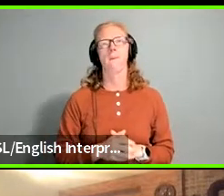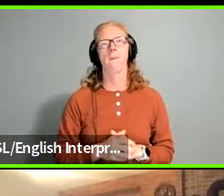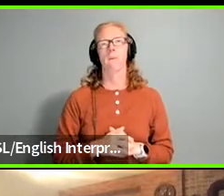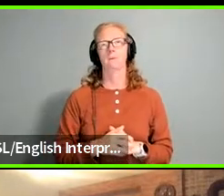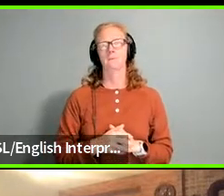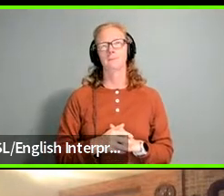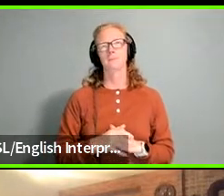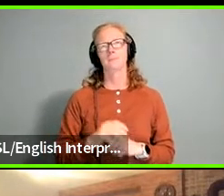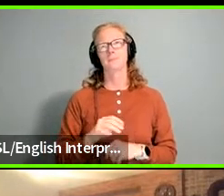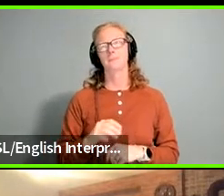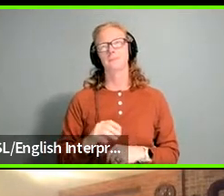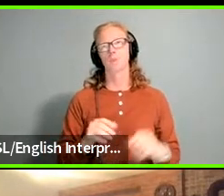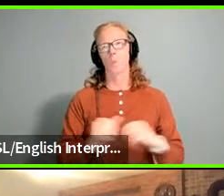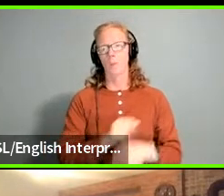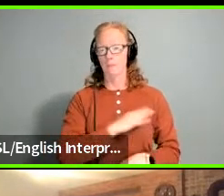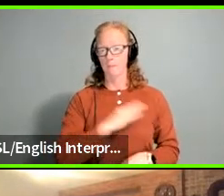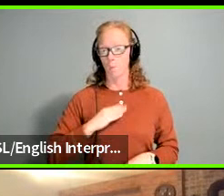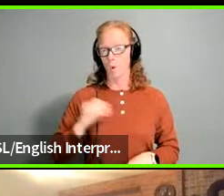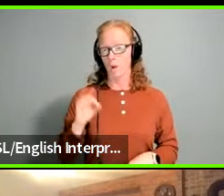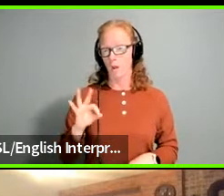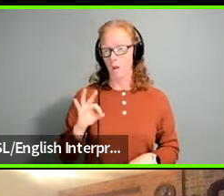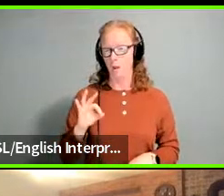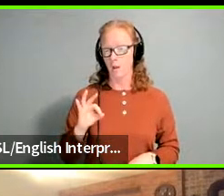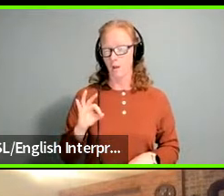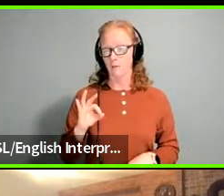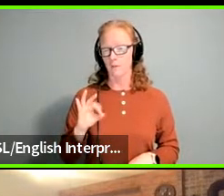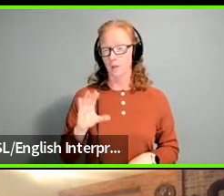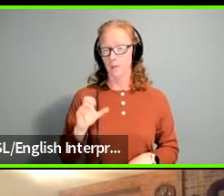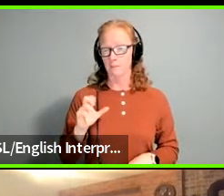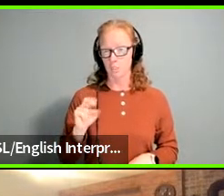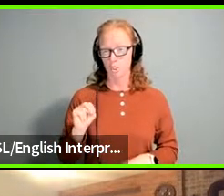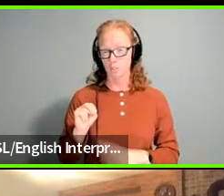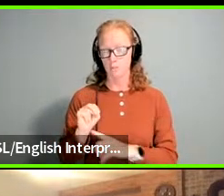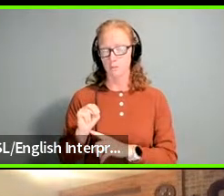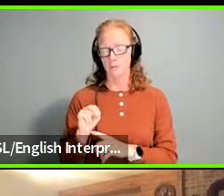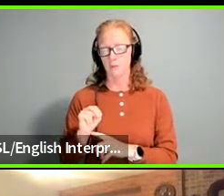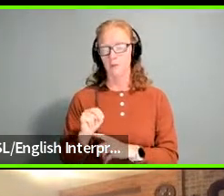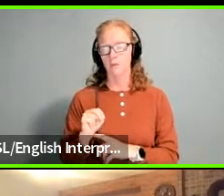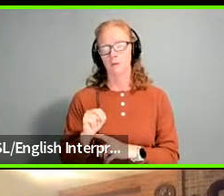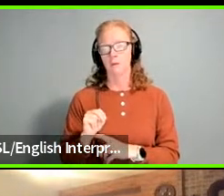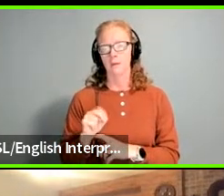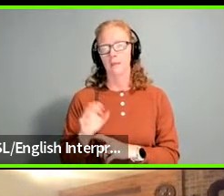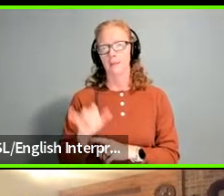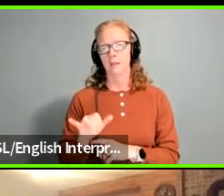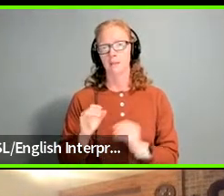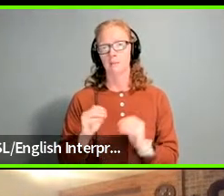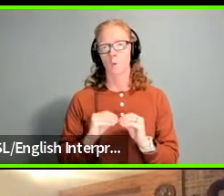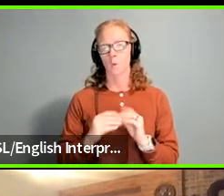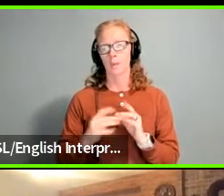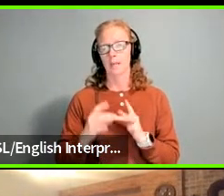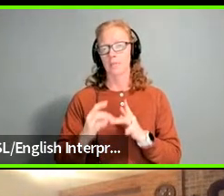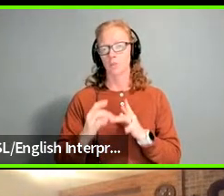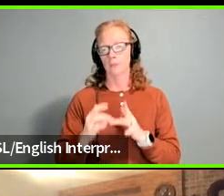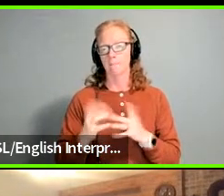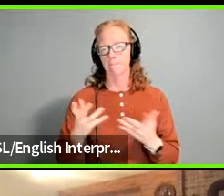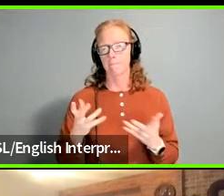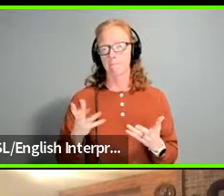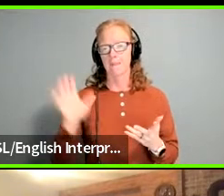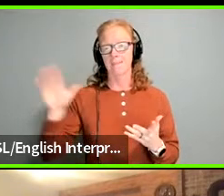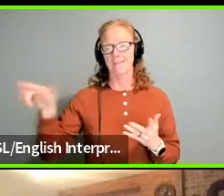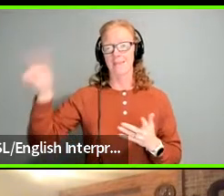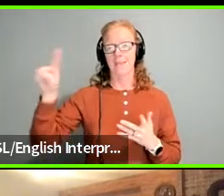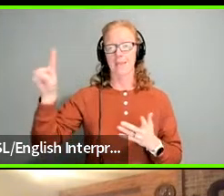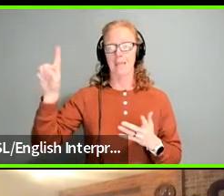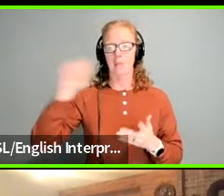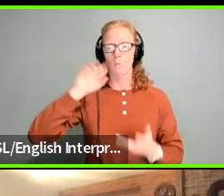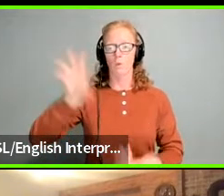with the Board of Commission of Clark County, that would be more into leadership, as they are the ones who